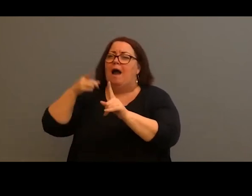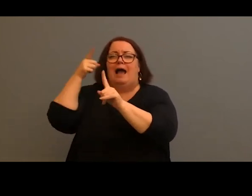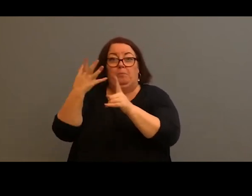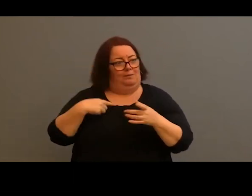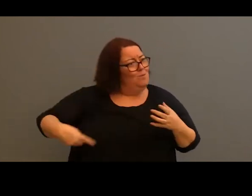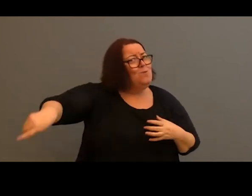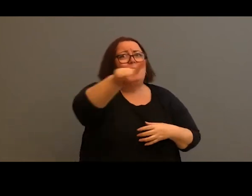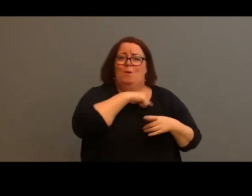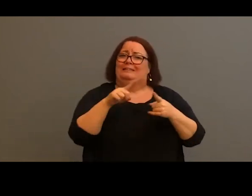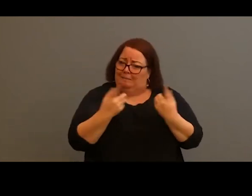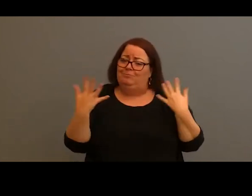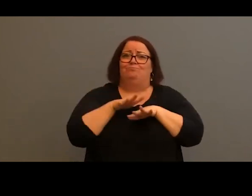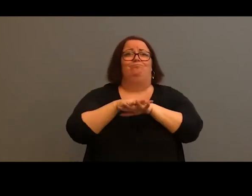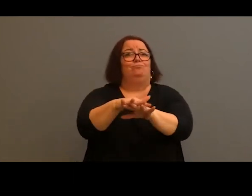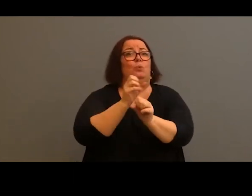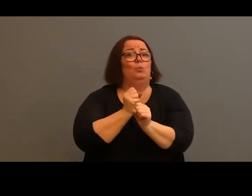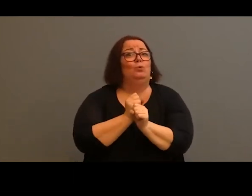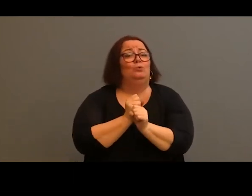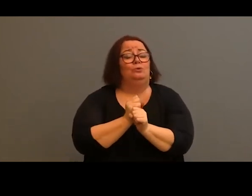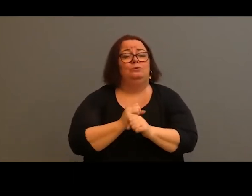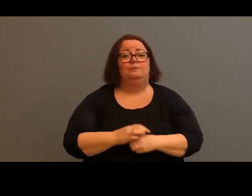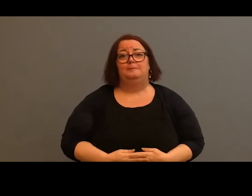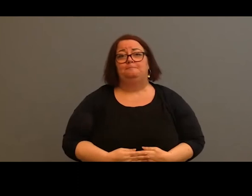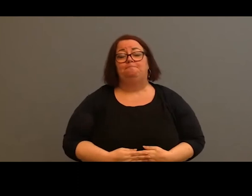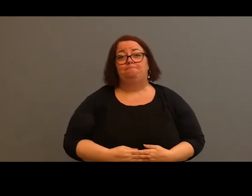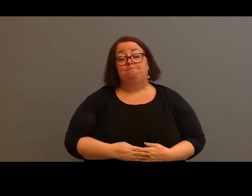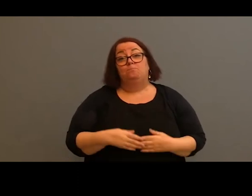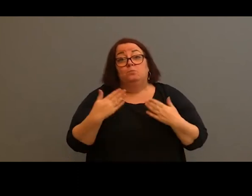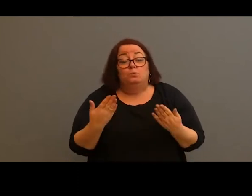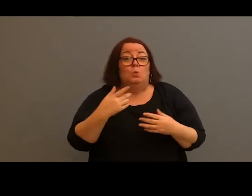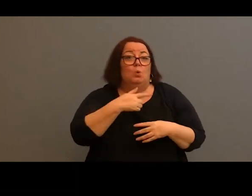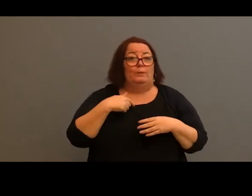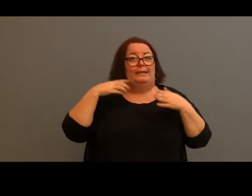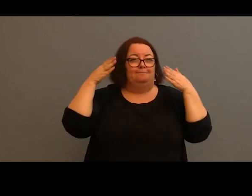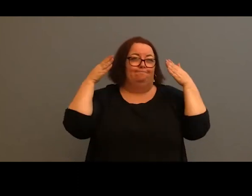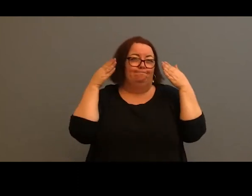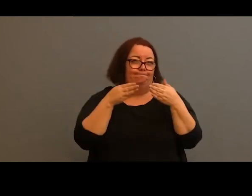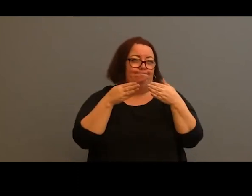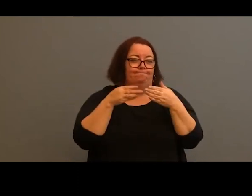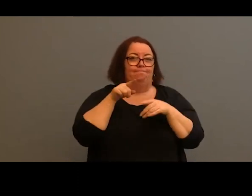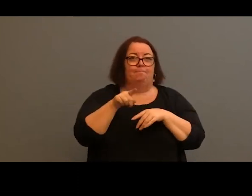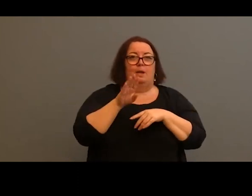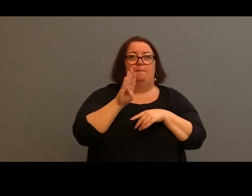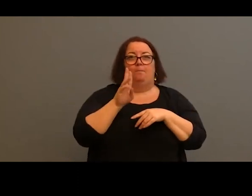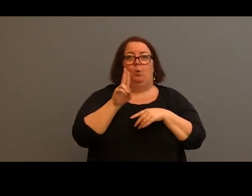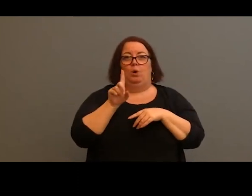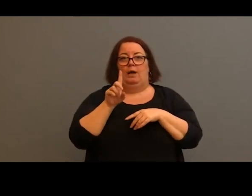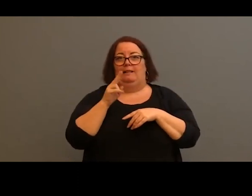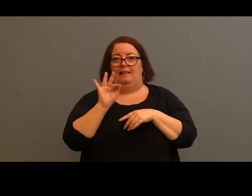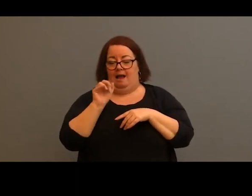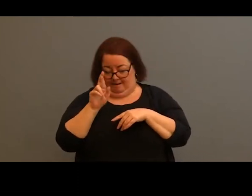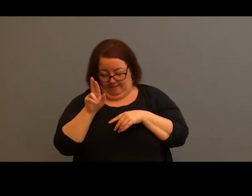At the same time, Bufdir, as a coordinating directorate responsible for equality and universal